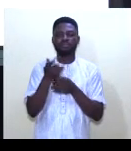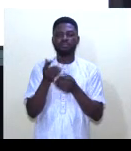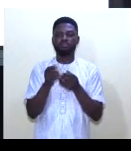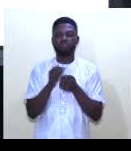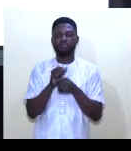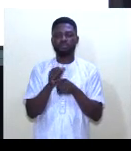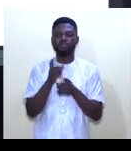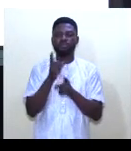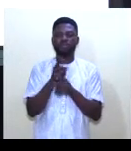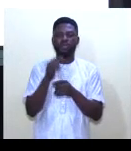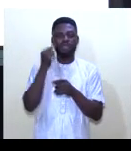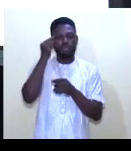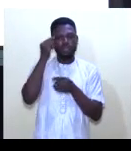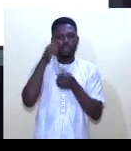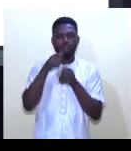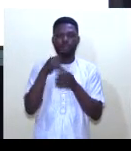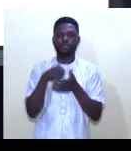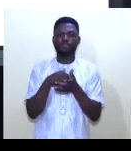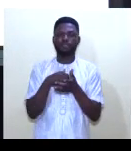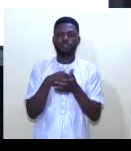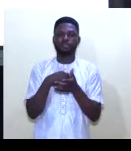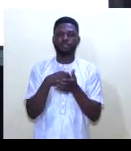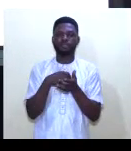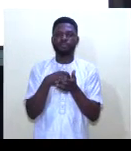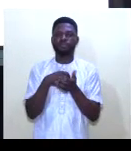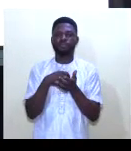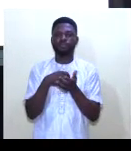intuitive, so just think about it.